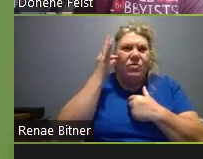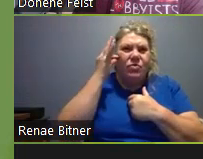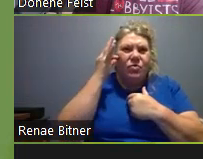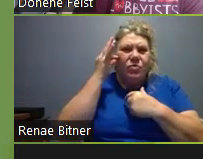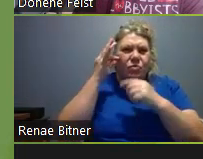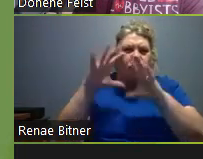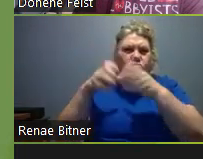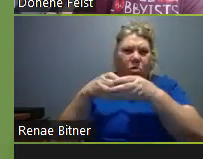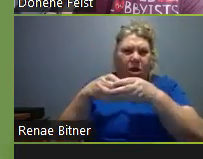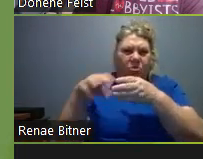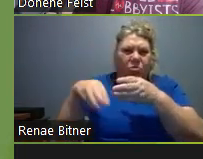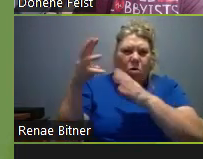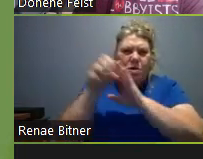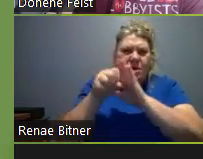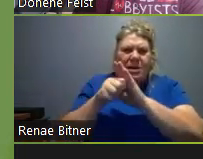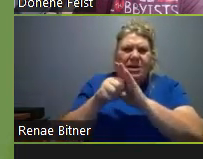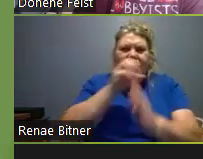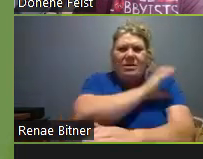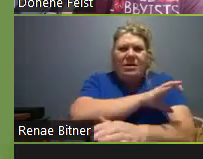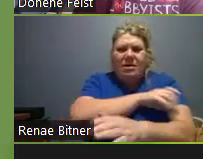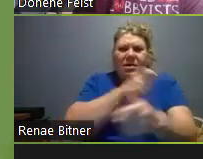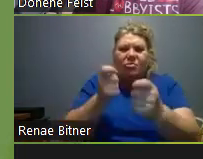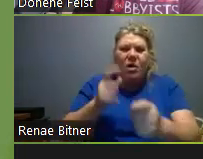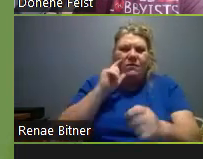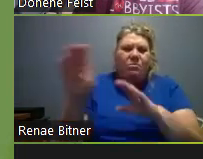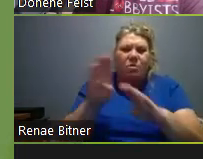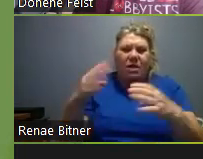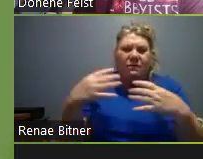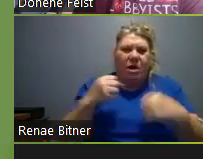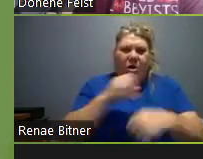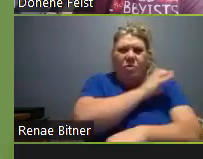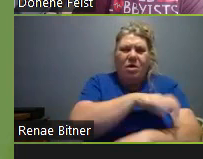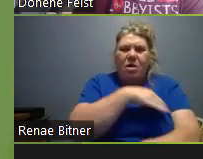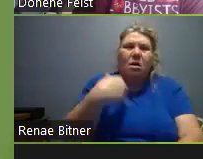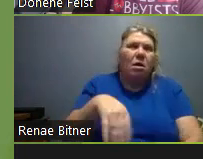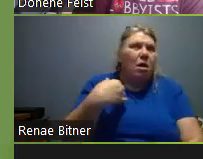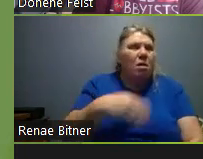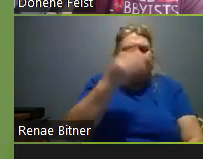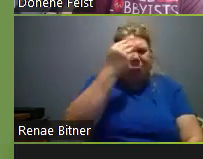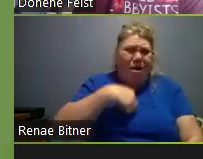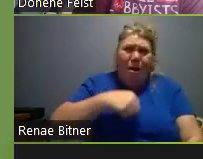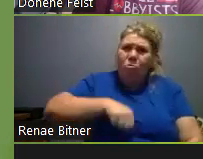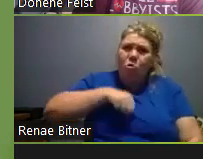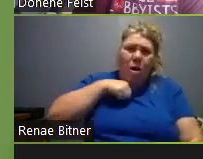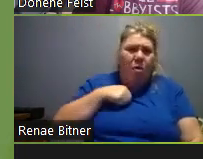he's the clinical director for their behavioral health clinic. So I'm really proud as punch of him, but it